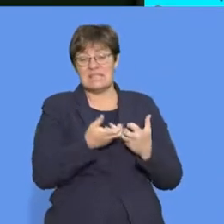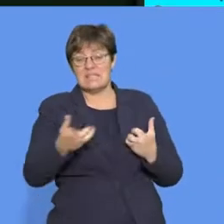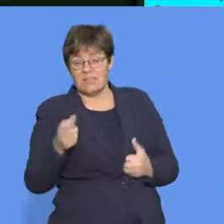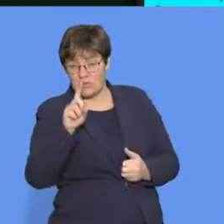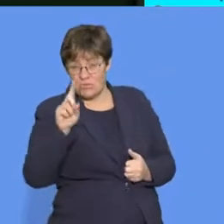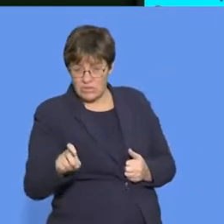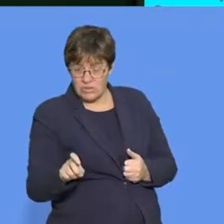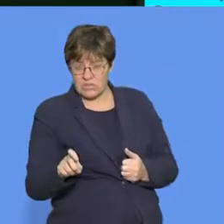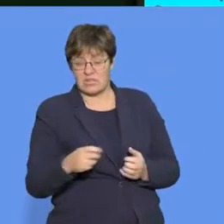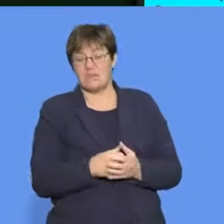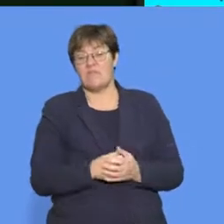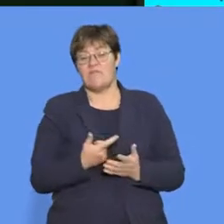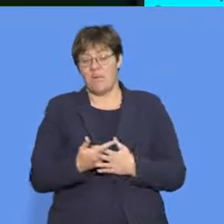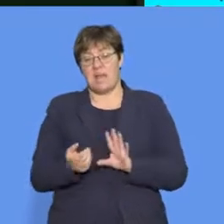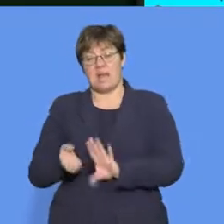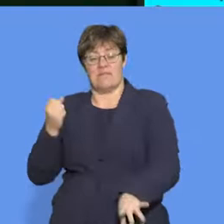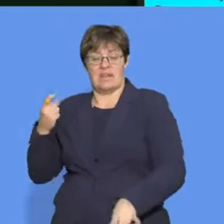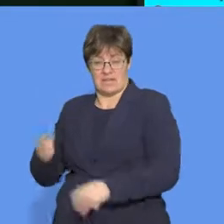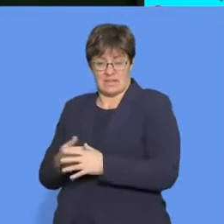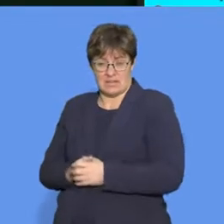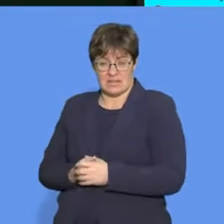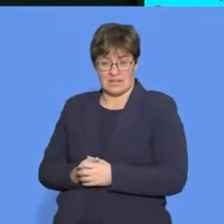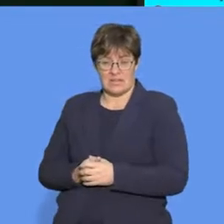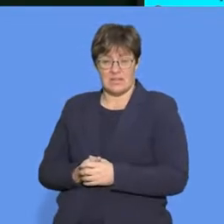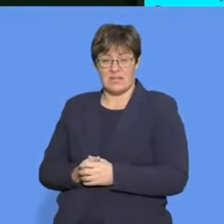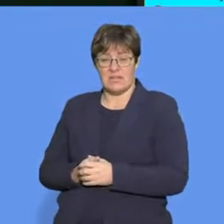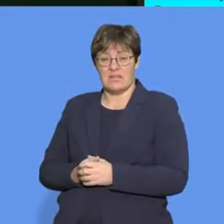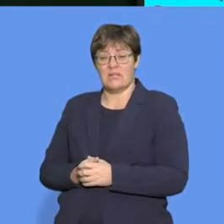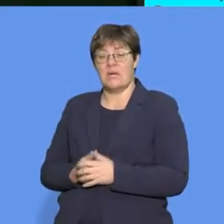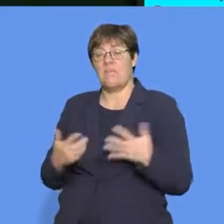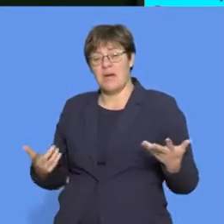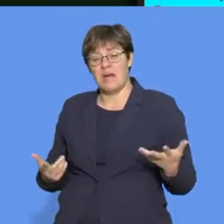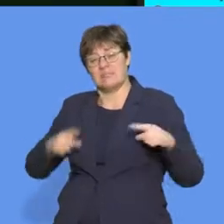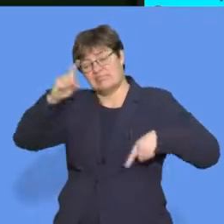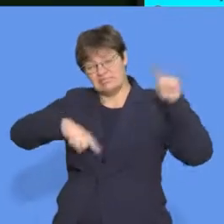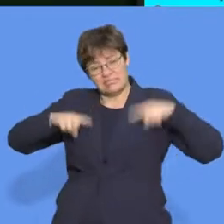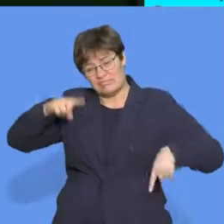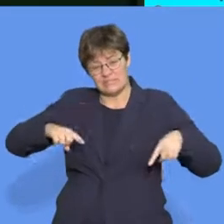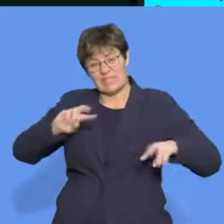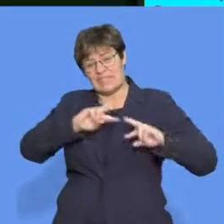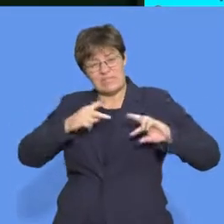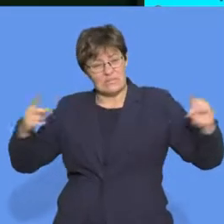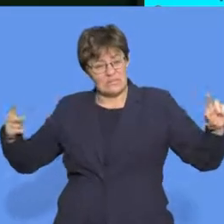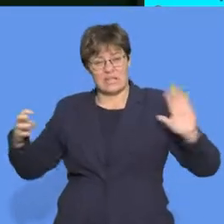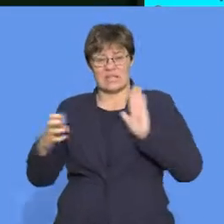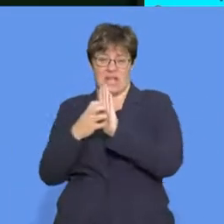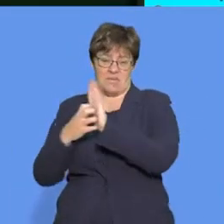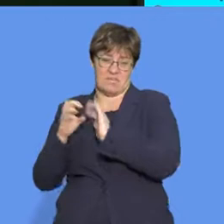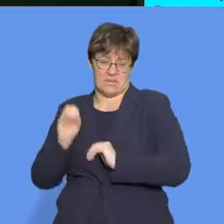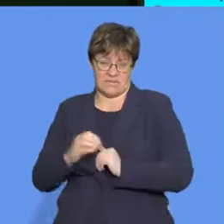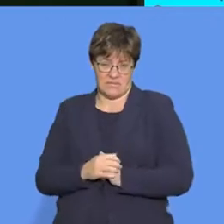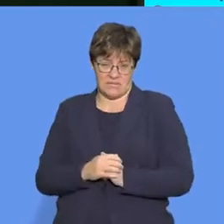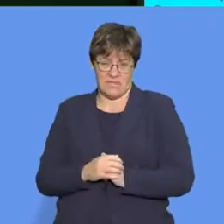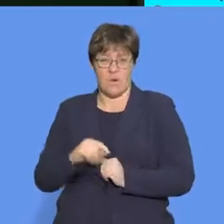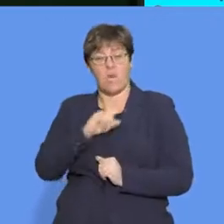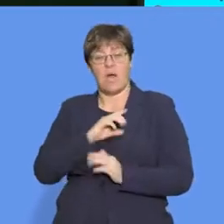a separate question to the galvanic cells that you'll find in the final exam paper, but there are lots of different types of